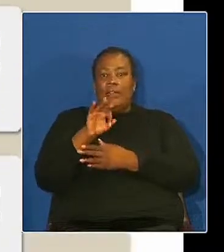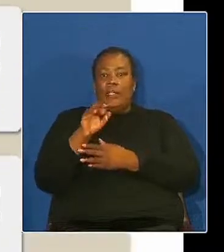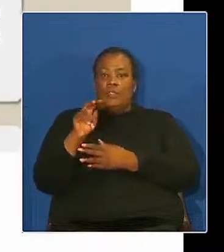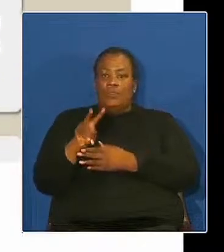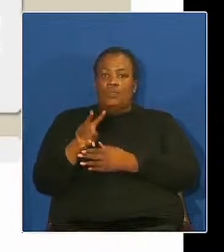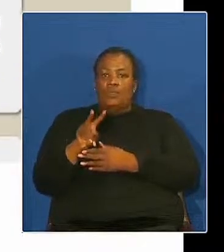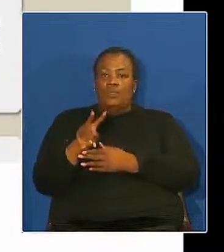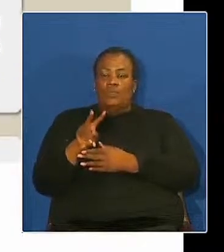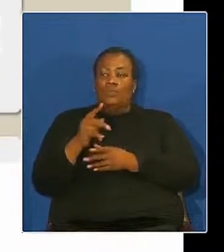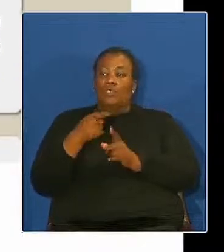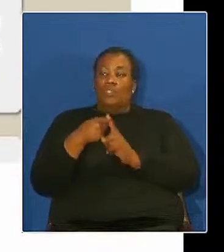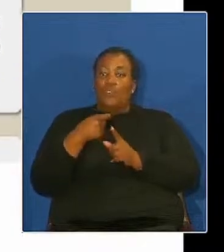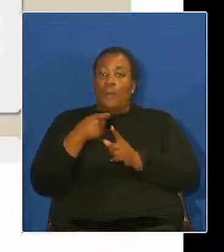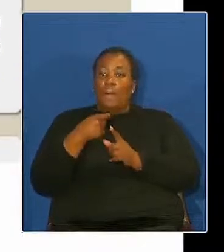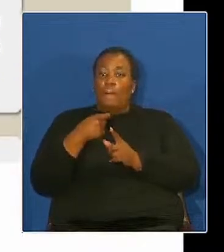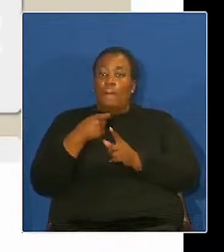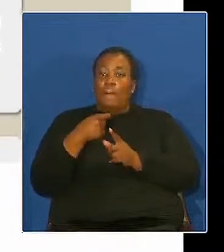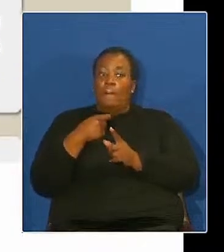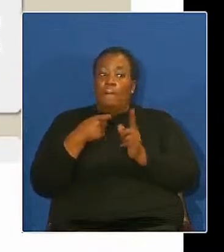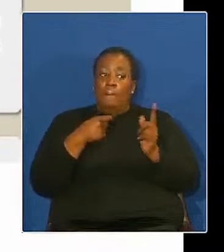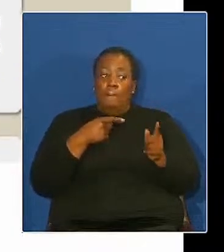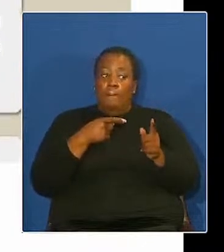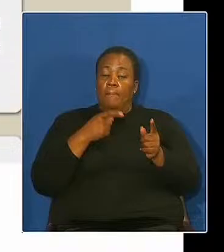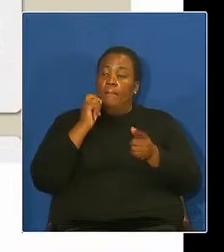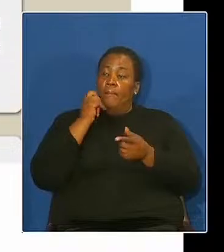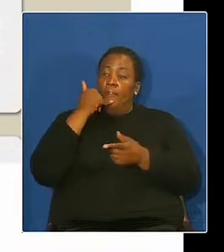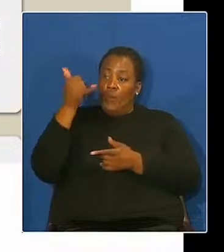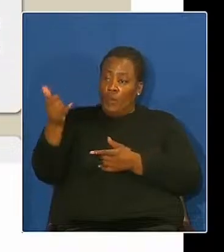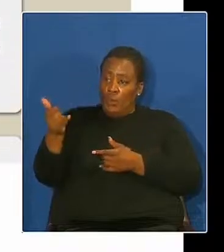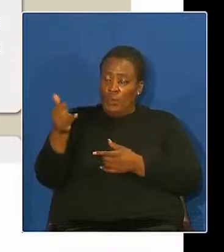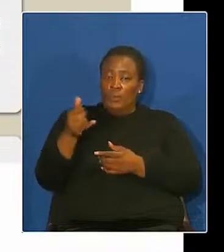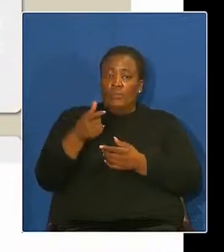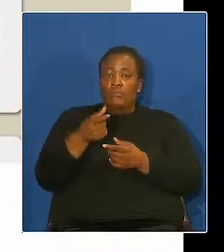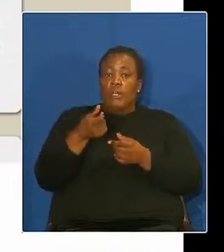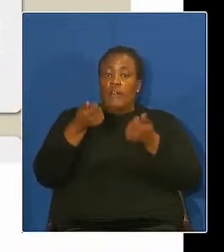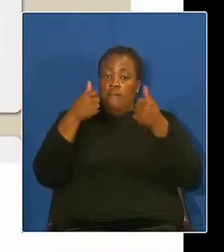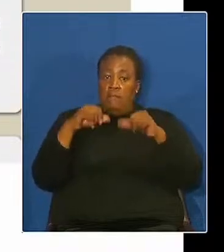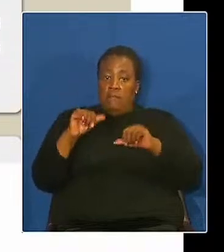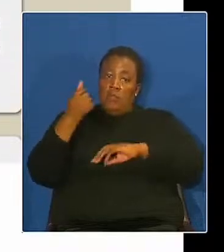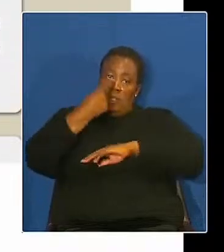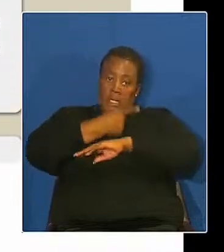to Matlala. And the following day, the 28th,